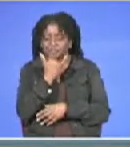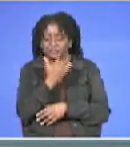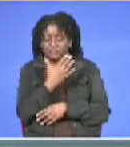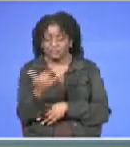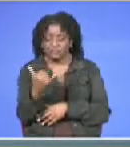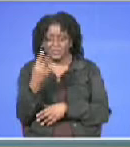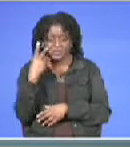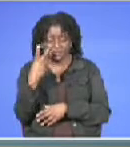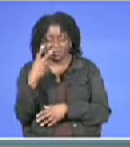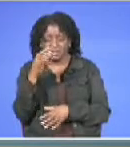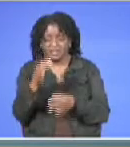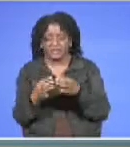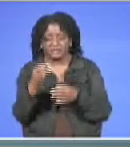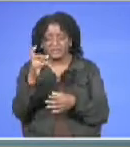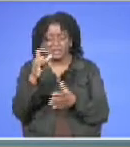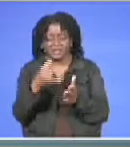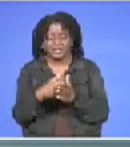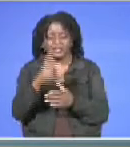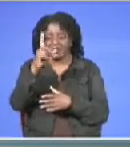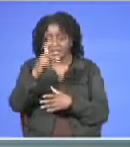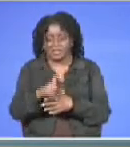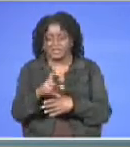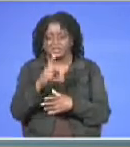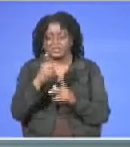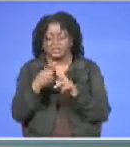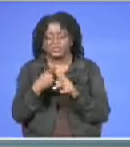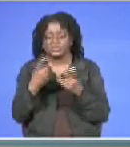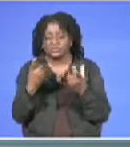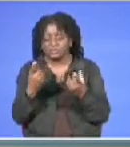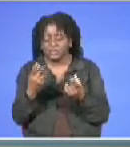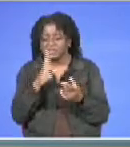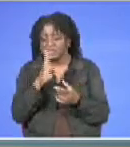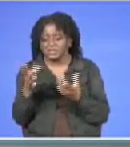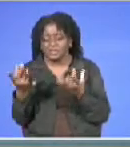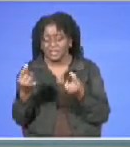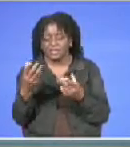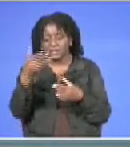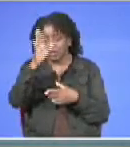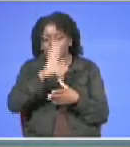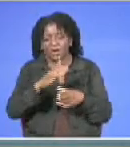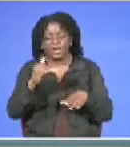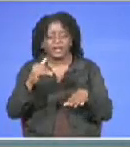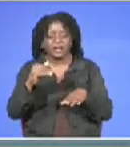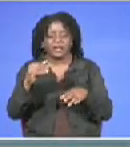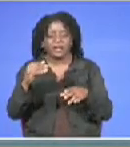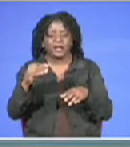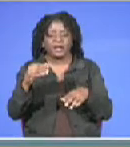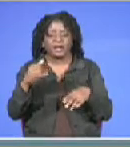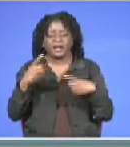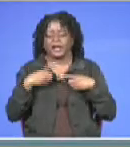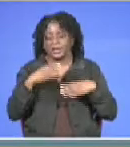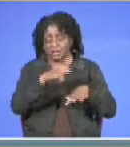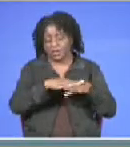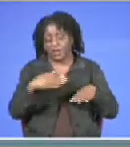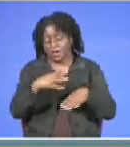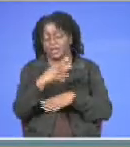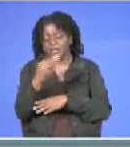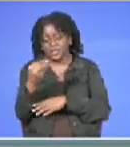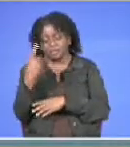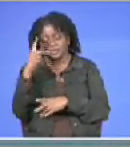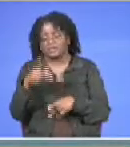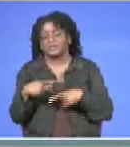done, God had called them for that time and season to lend their strength, to lend their